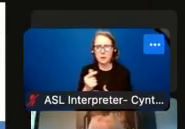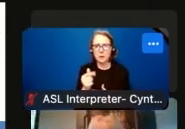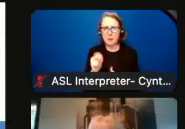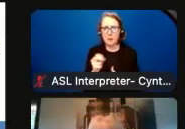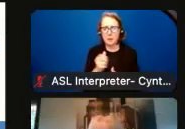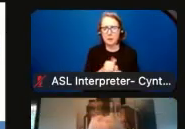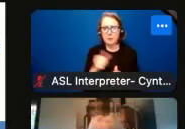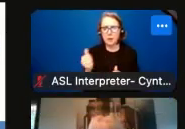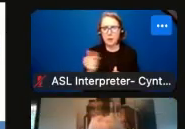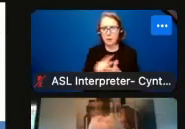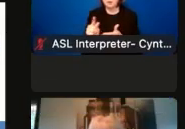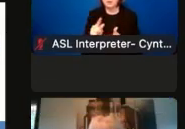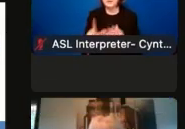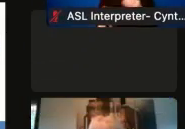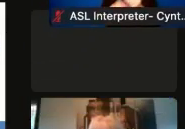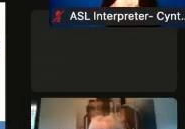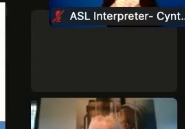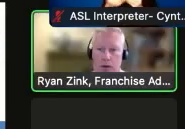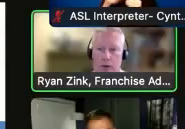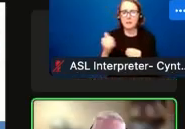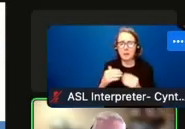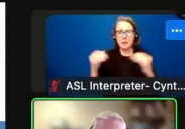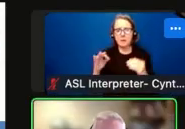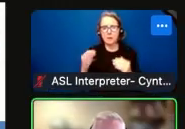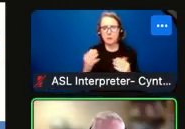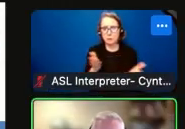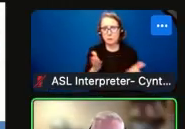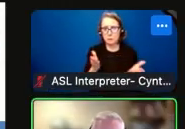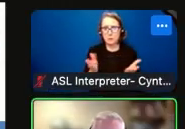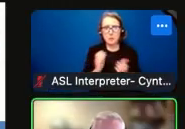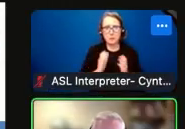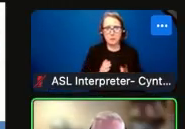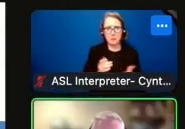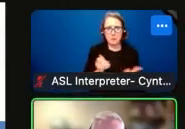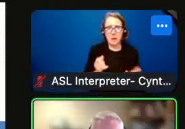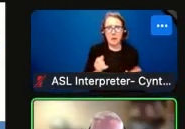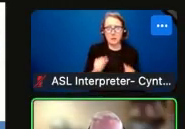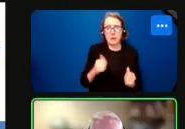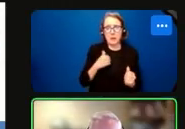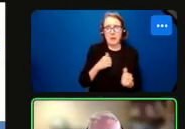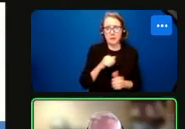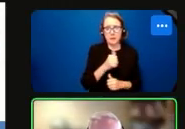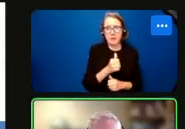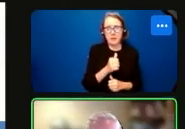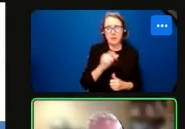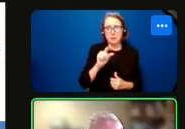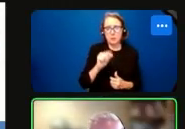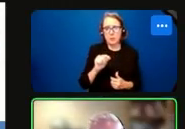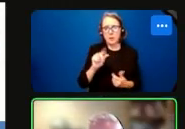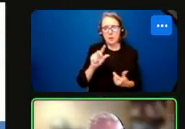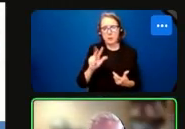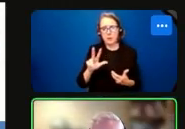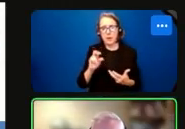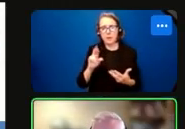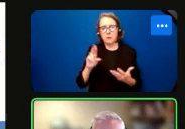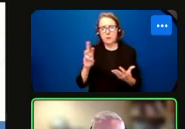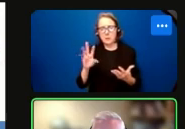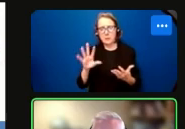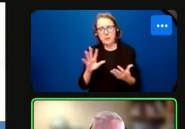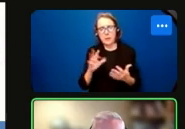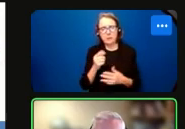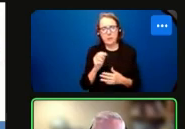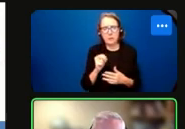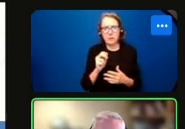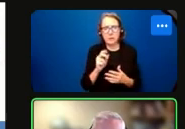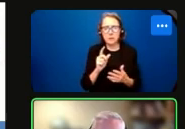another level of service, and customers will now effectively be able to have a 10, 20, 35, or 65-gallon